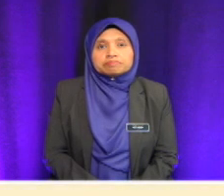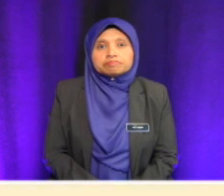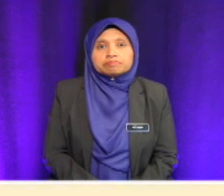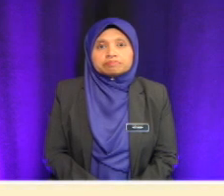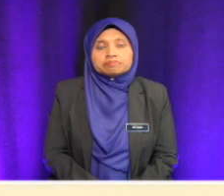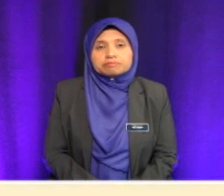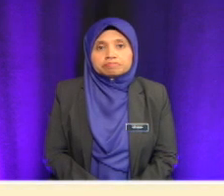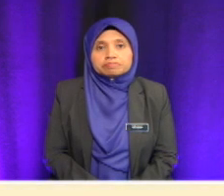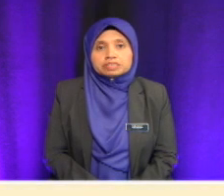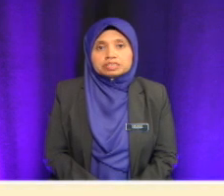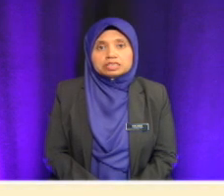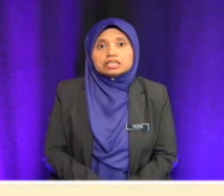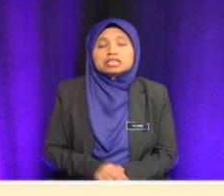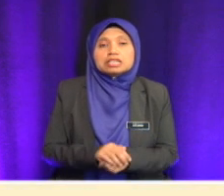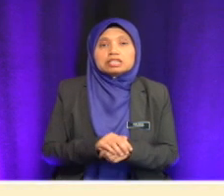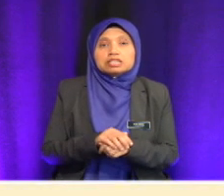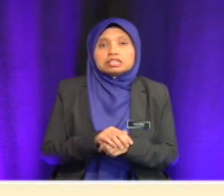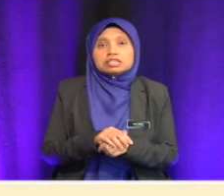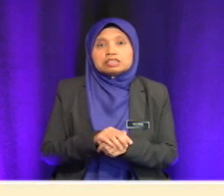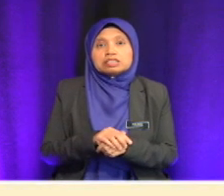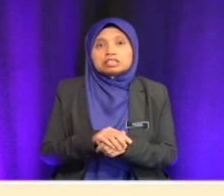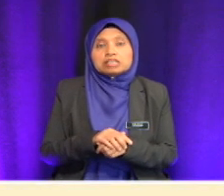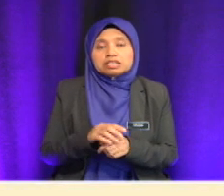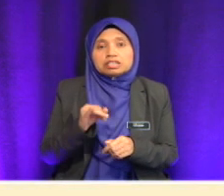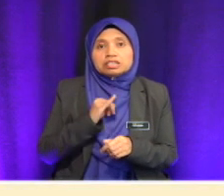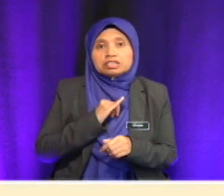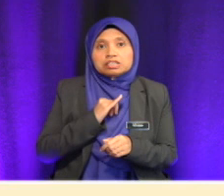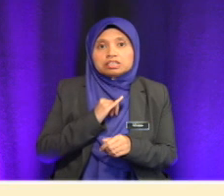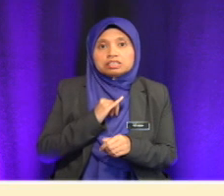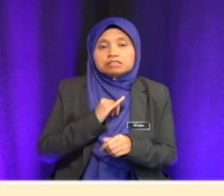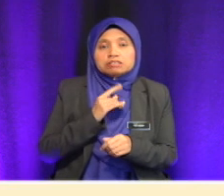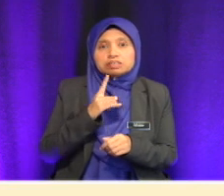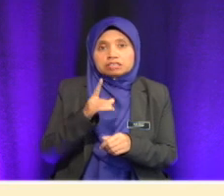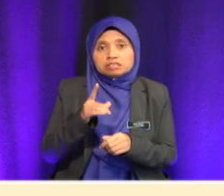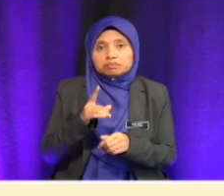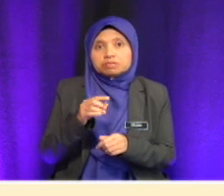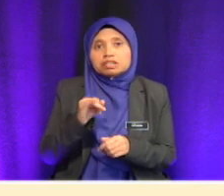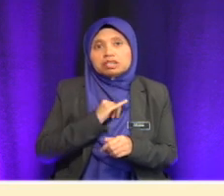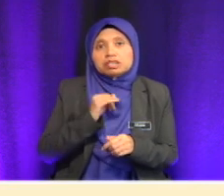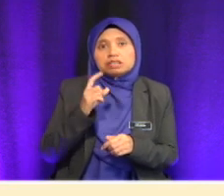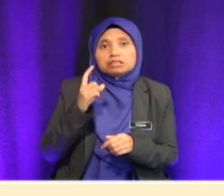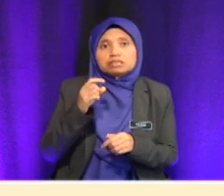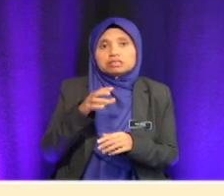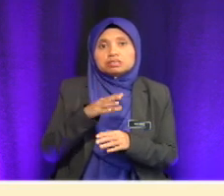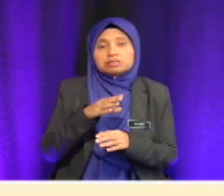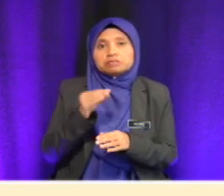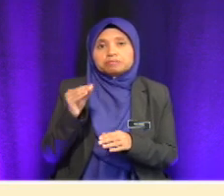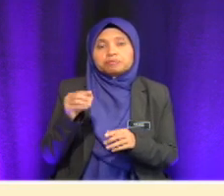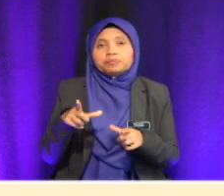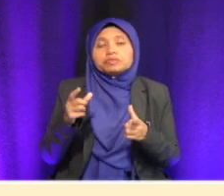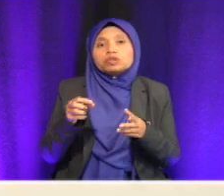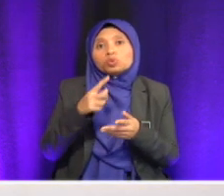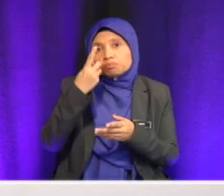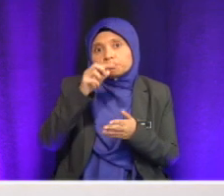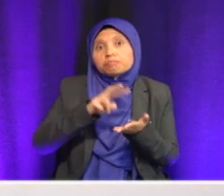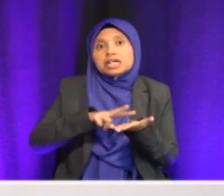Big love. In many cultures, elephants are seen as a symbol of wisdom and are known for having an excellent memory. They